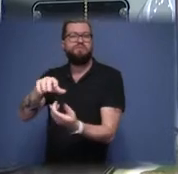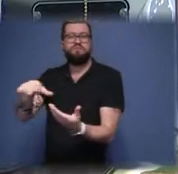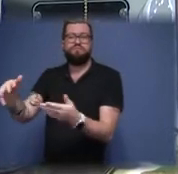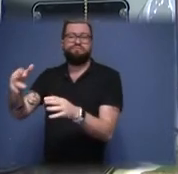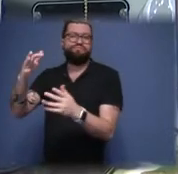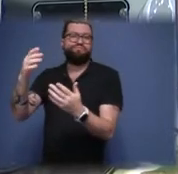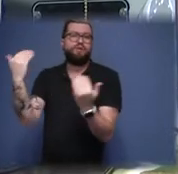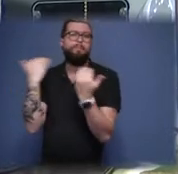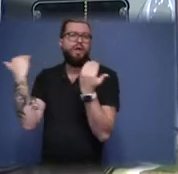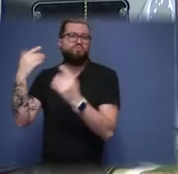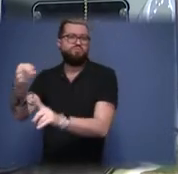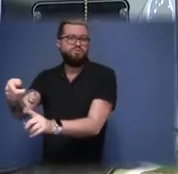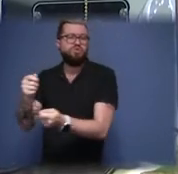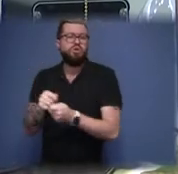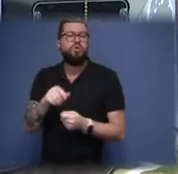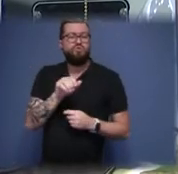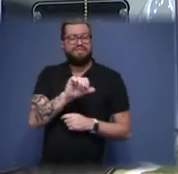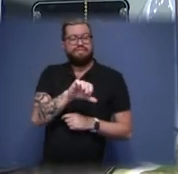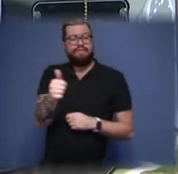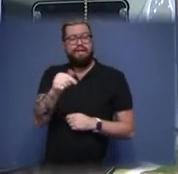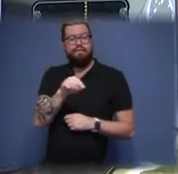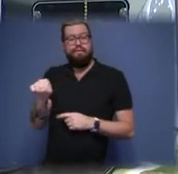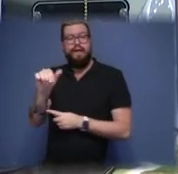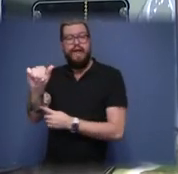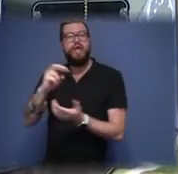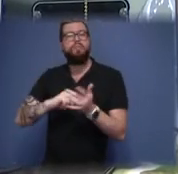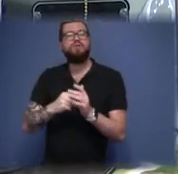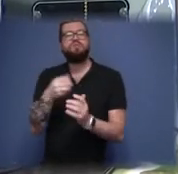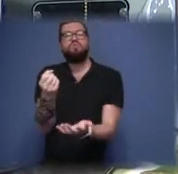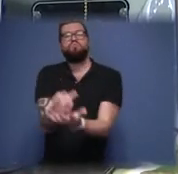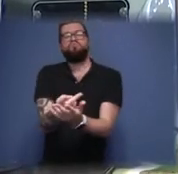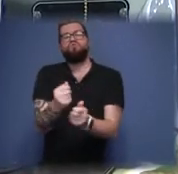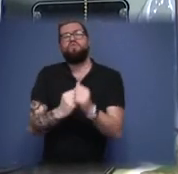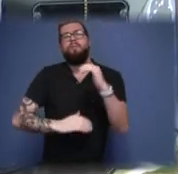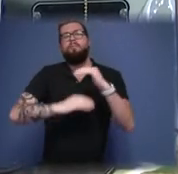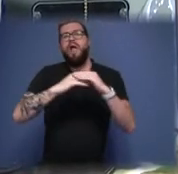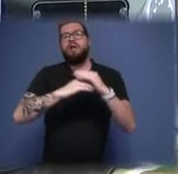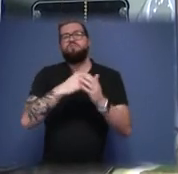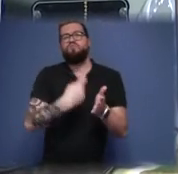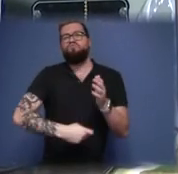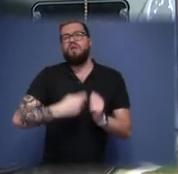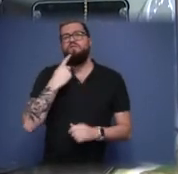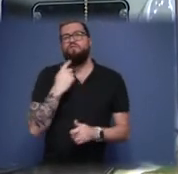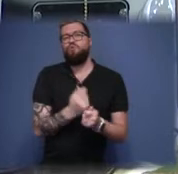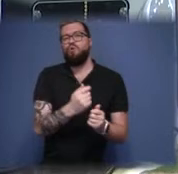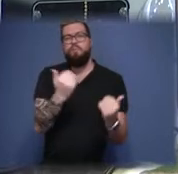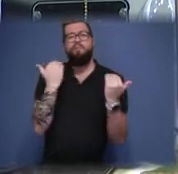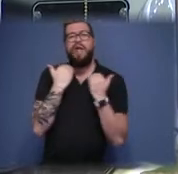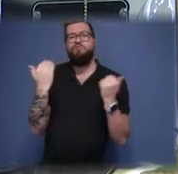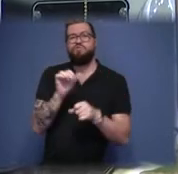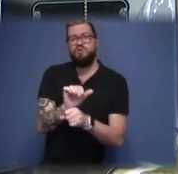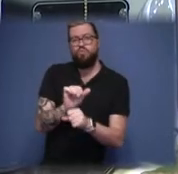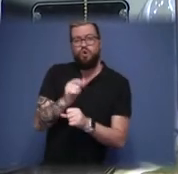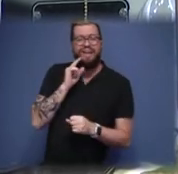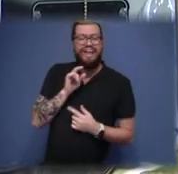of this resolution, 10A, is simply to approve a maximum rate for bankruptcy work should the county ever need to engage a